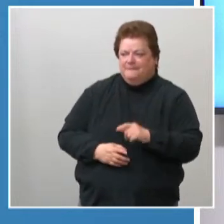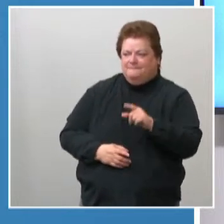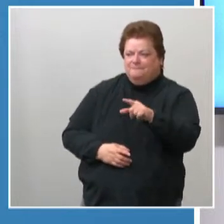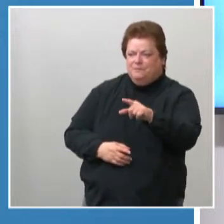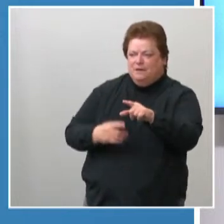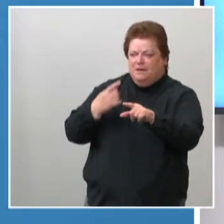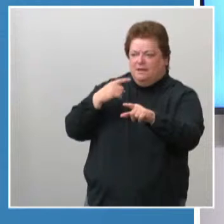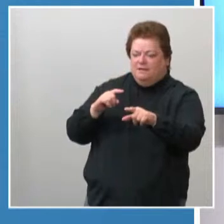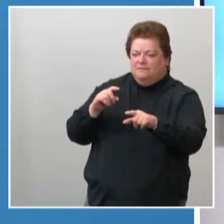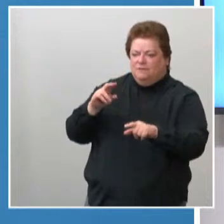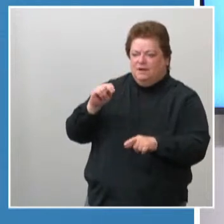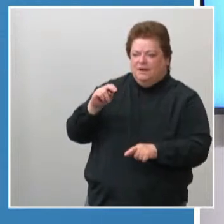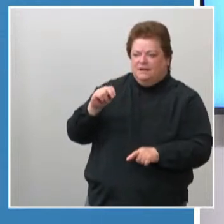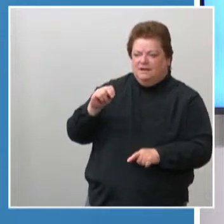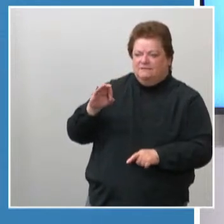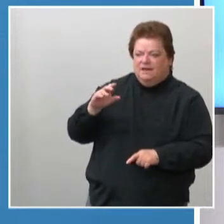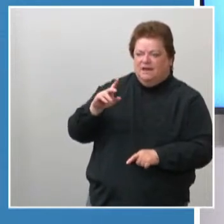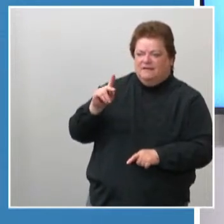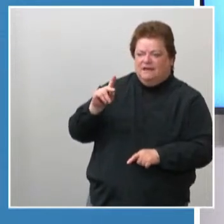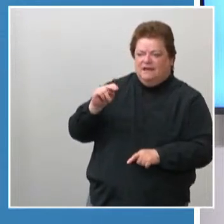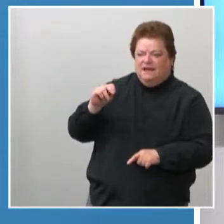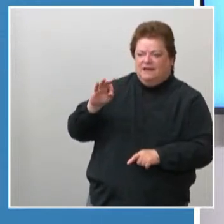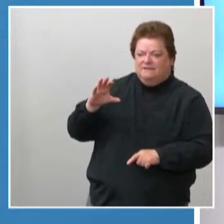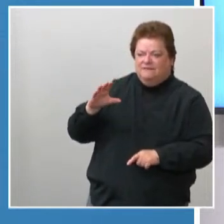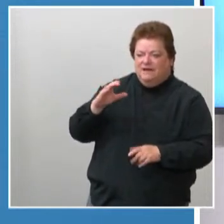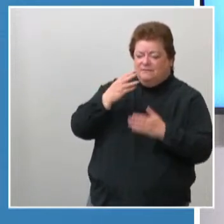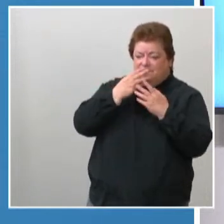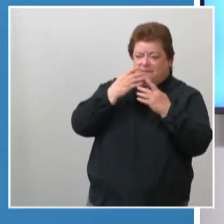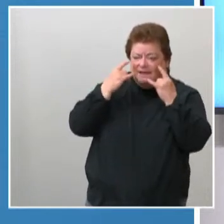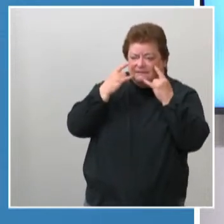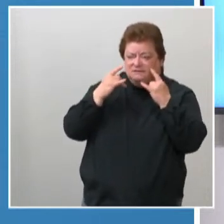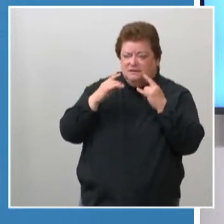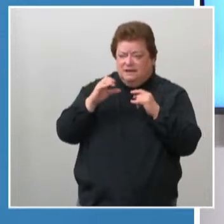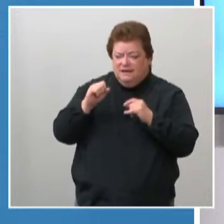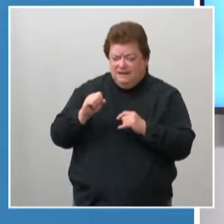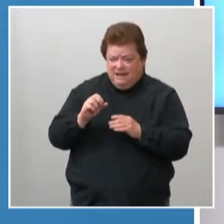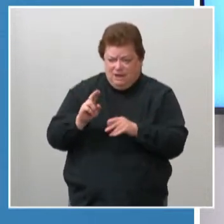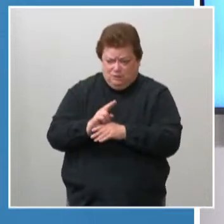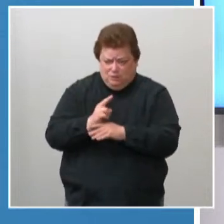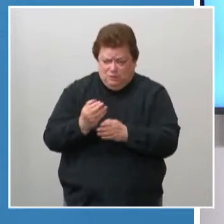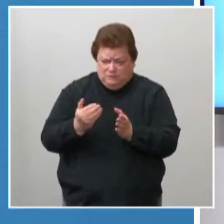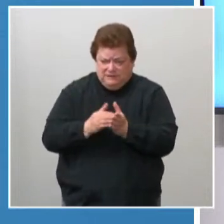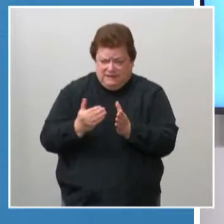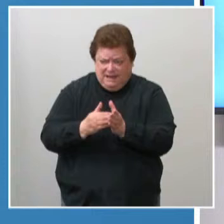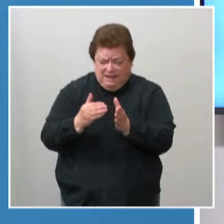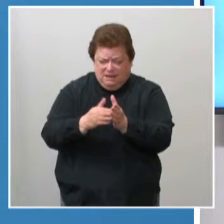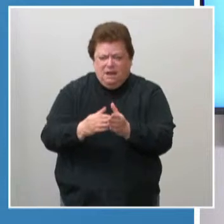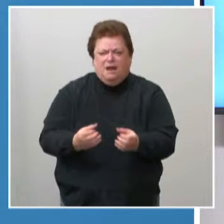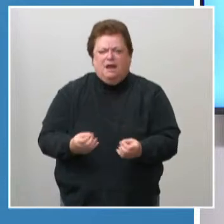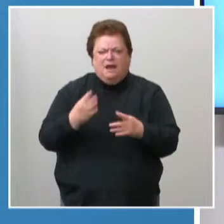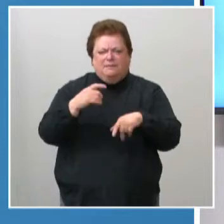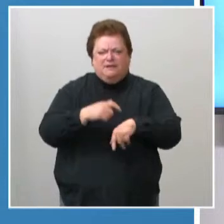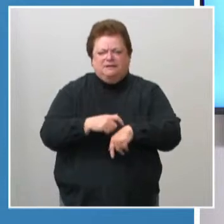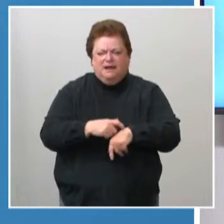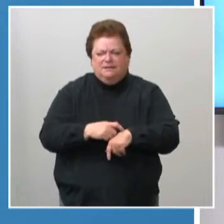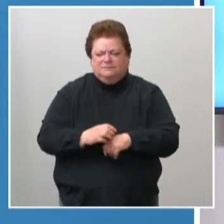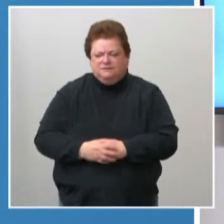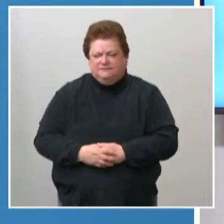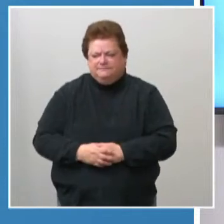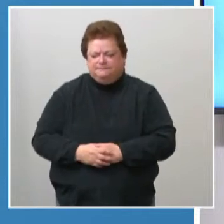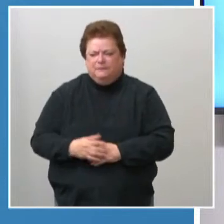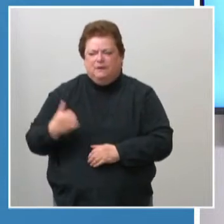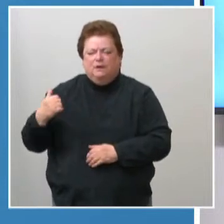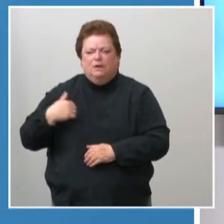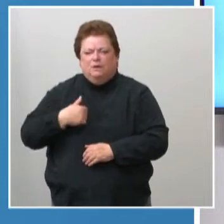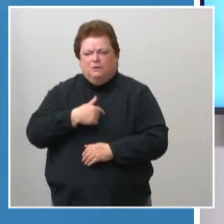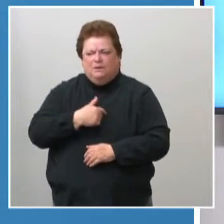For the N95 and KN95 masks, can they be reused? And if so, how many times? You know, we have